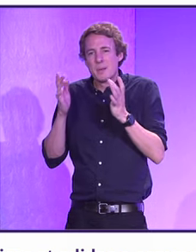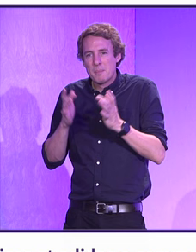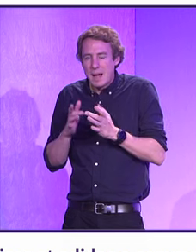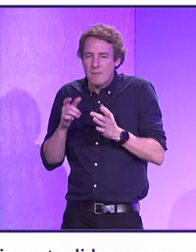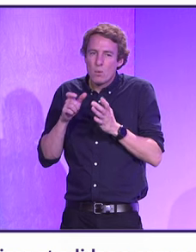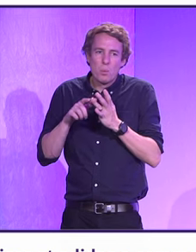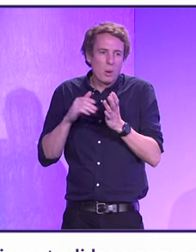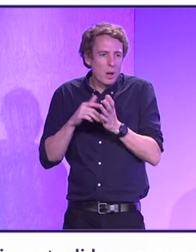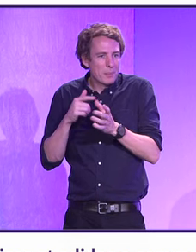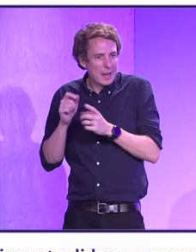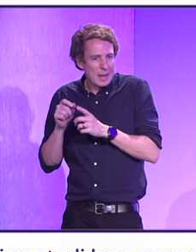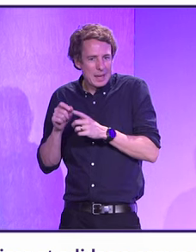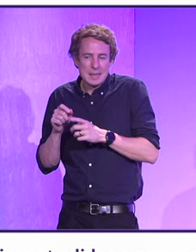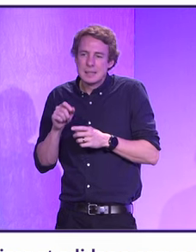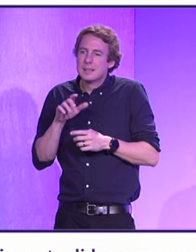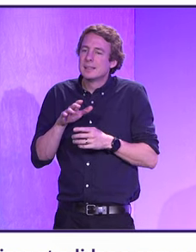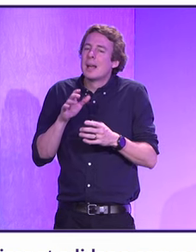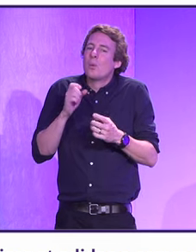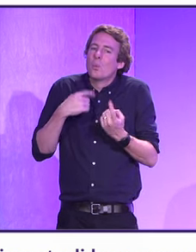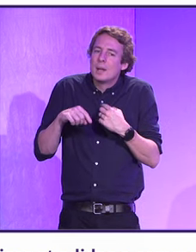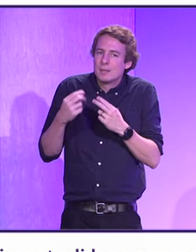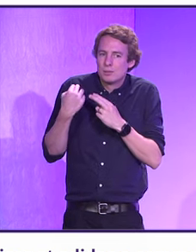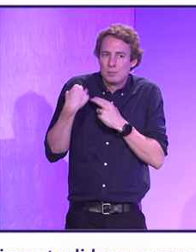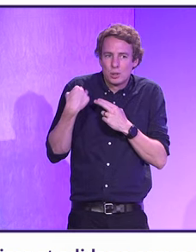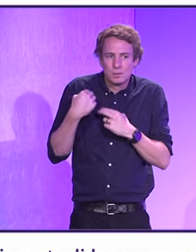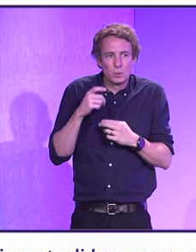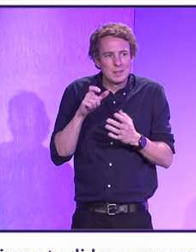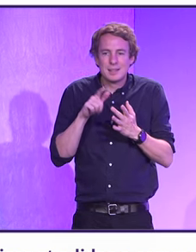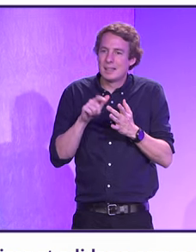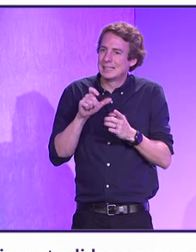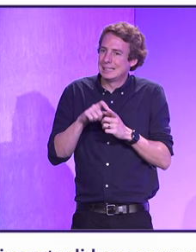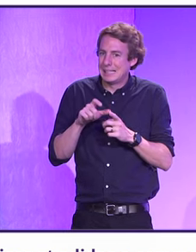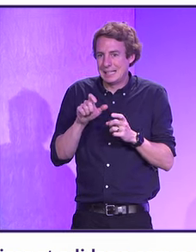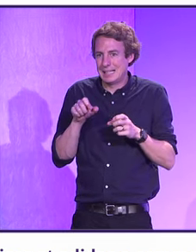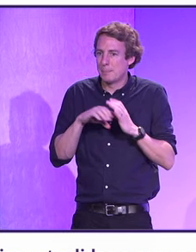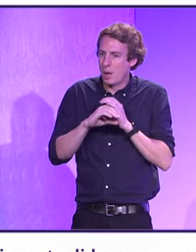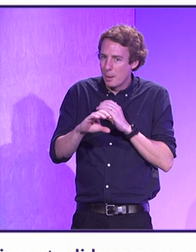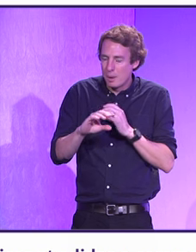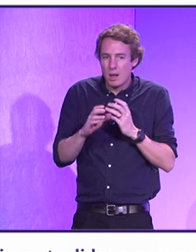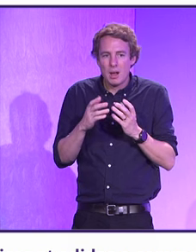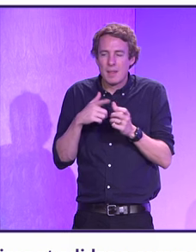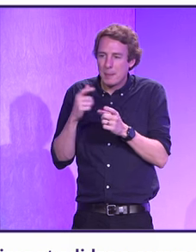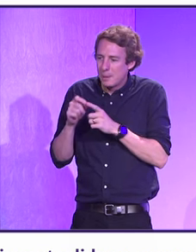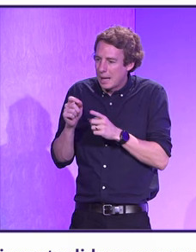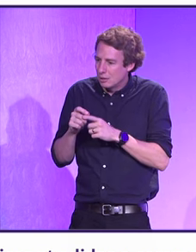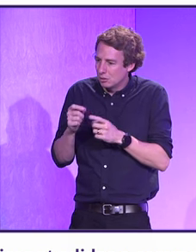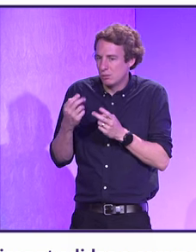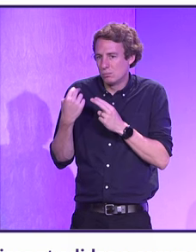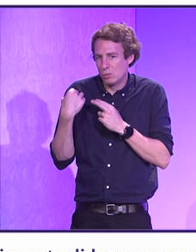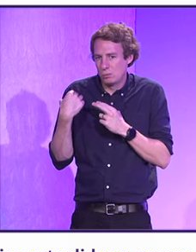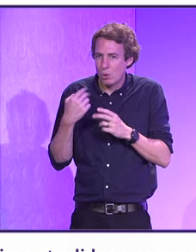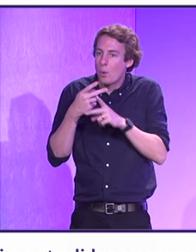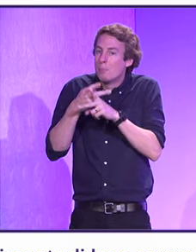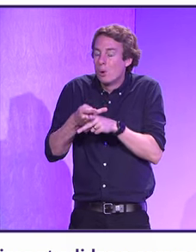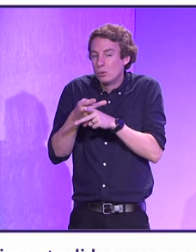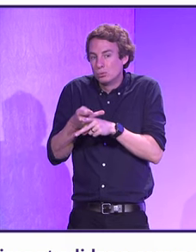as Andrea mentioned, but we are responsible for automating the entire CI/CD pipelines. We are responsible for deploying our applications. We